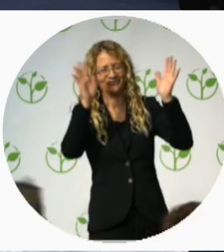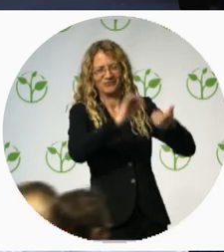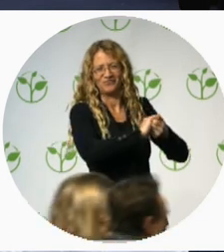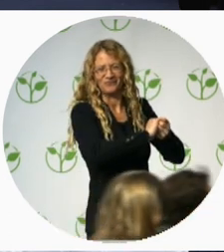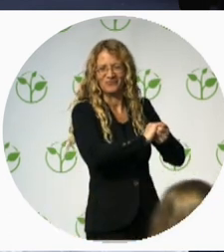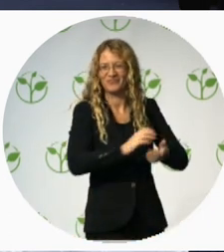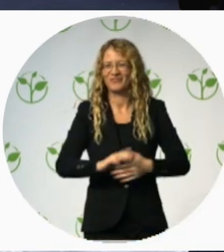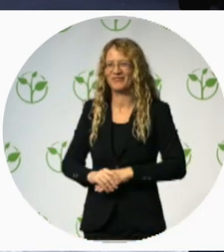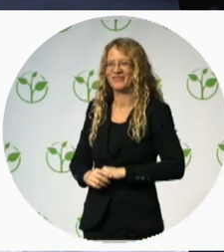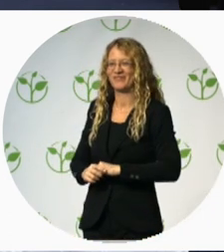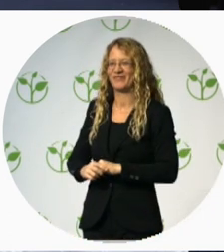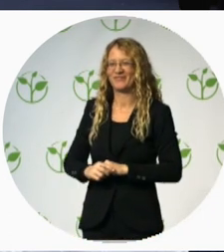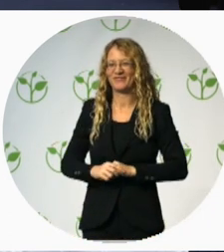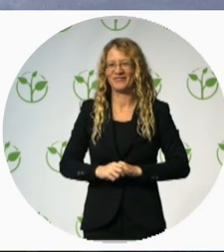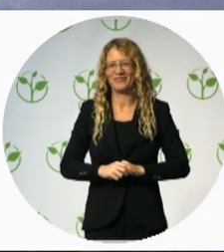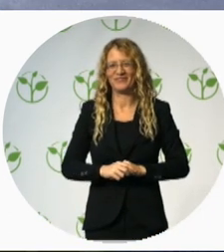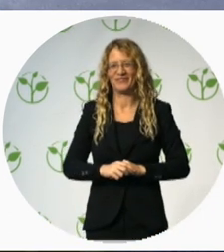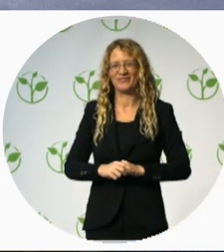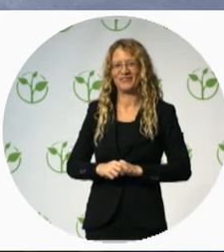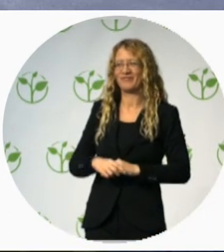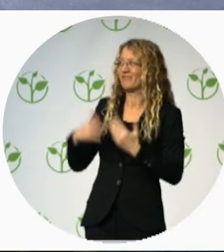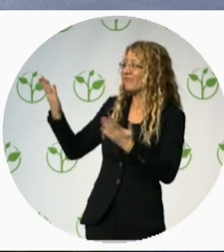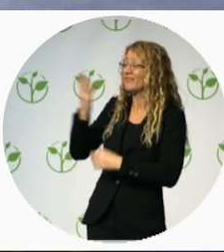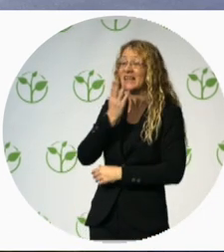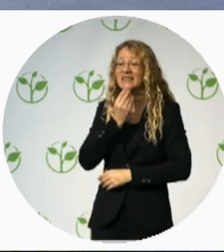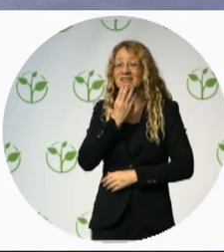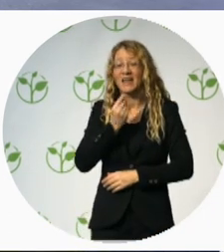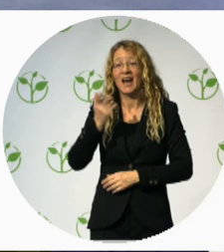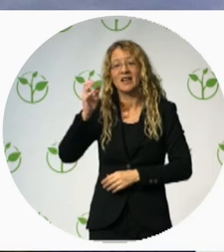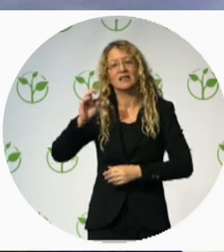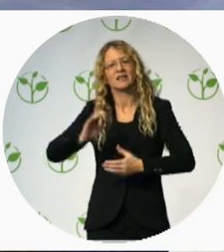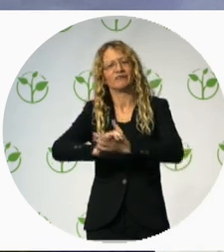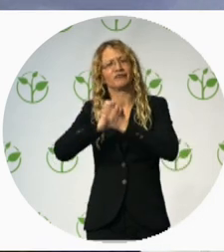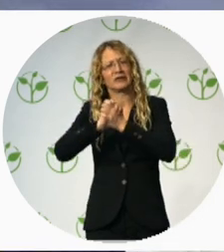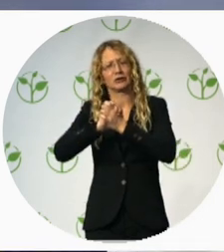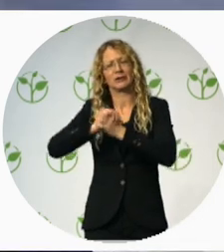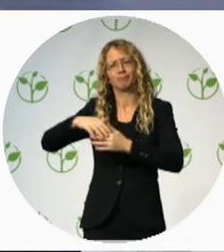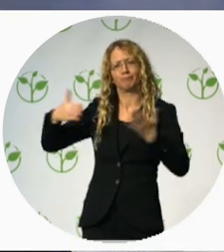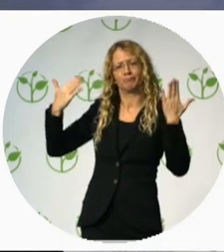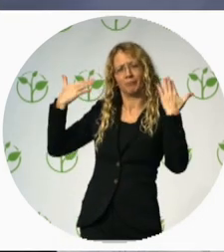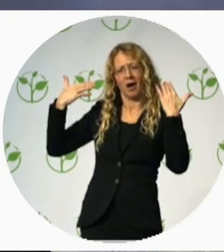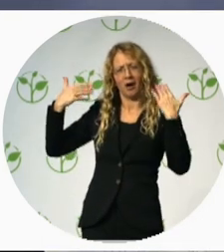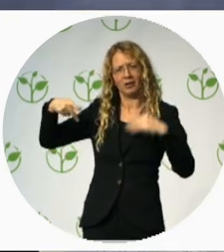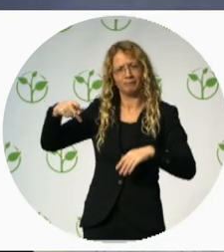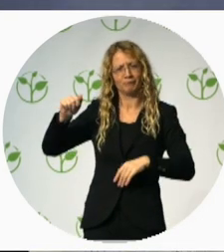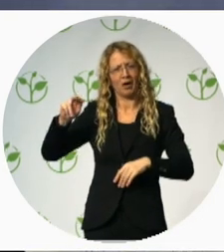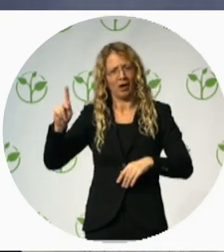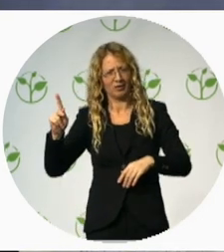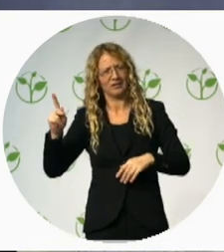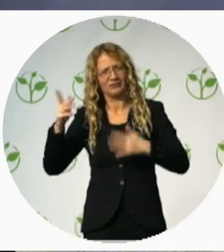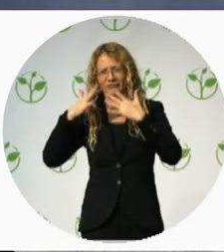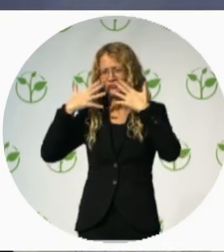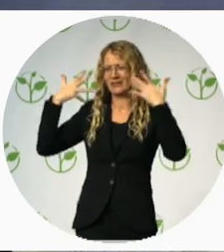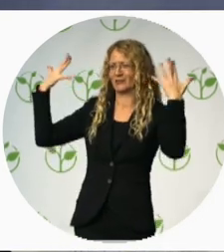Congratulations to Beit Izzy Shapiro from Israel. Beit Izzy Shapiro is a non-profit organization that develops and provides